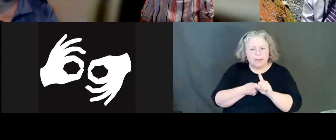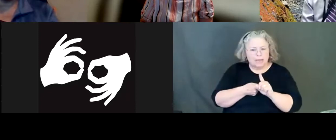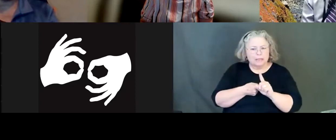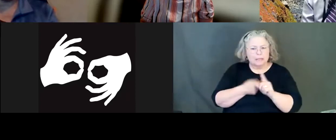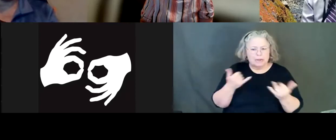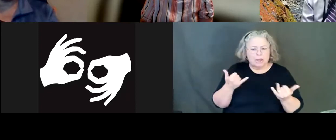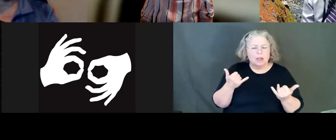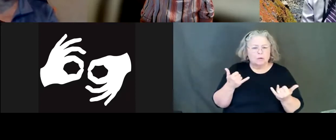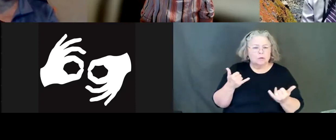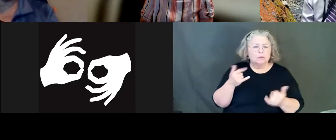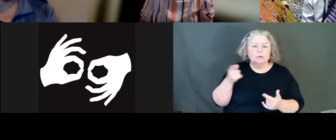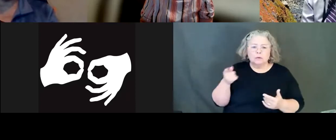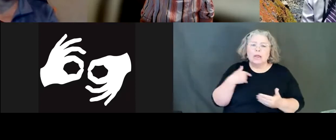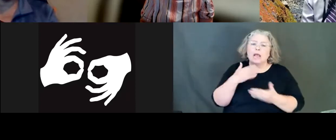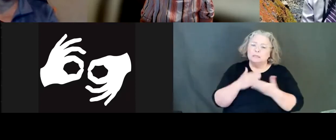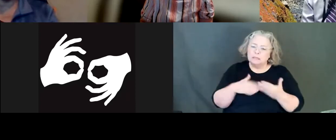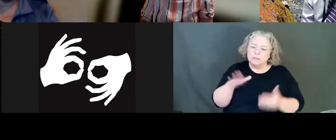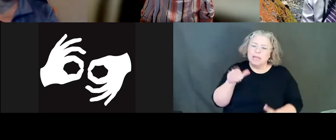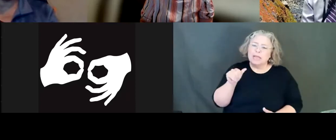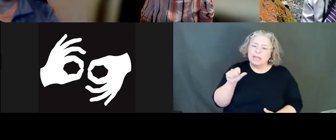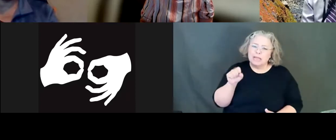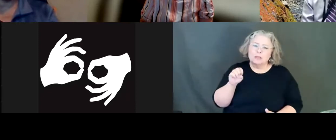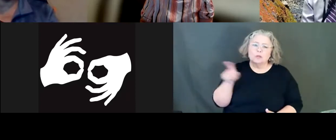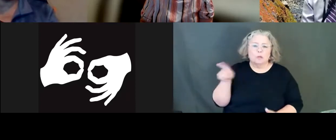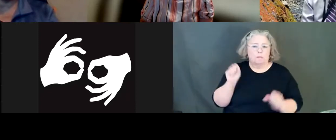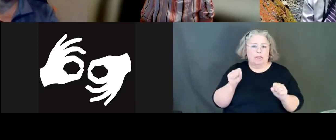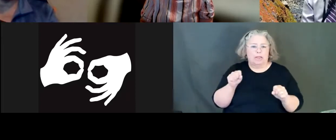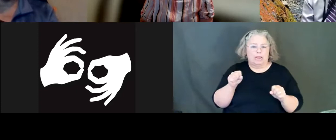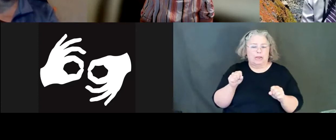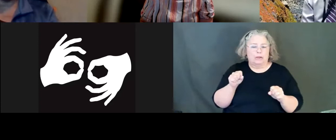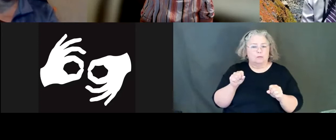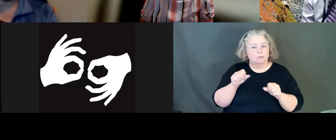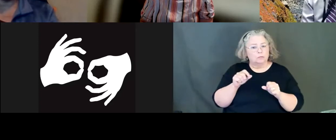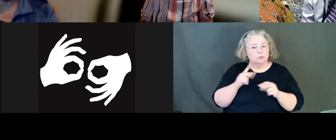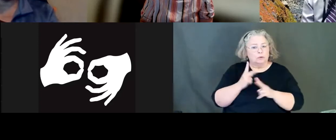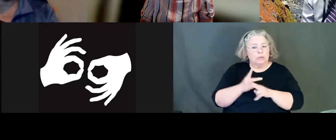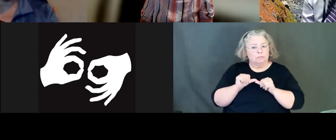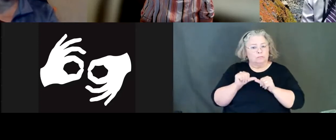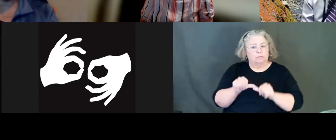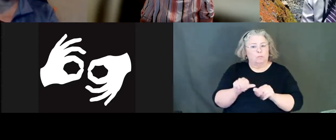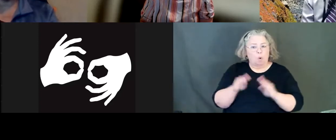so. And they have had some cases, but they've been able to remain open. So our hope is